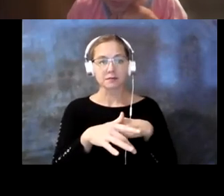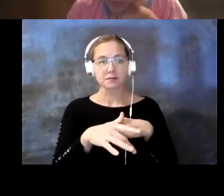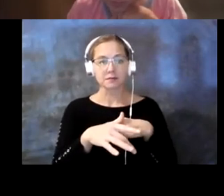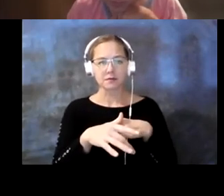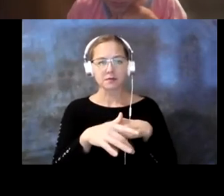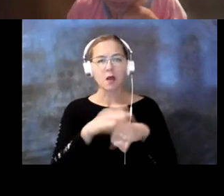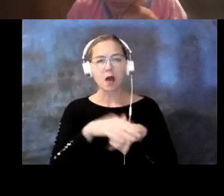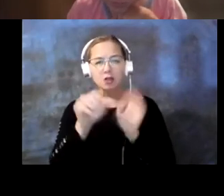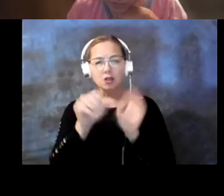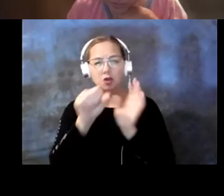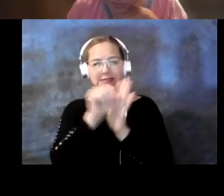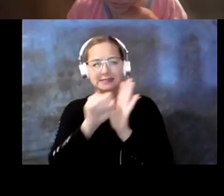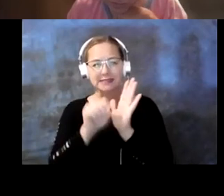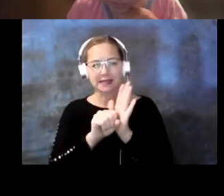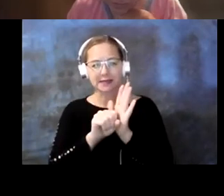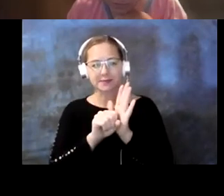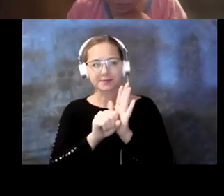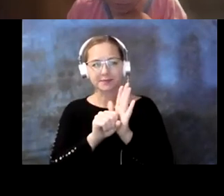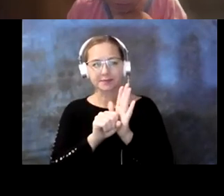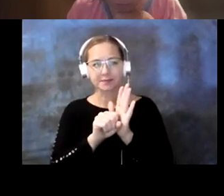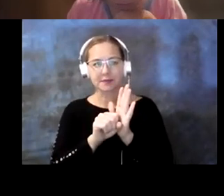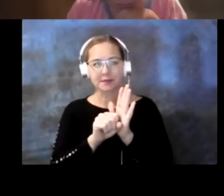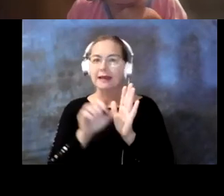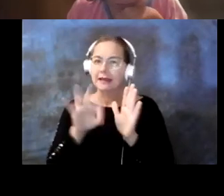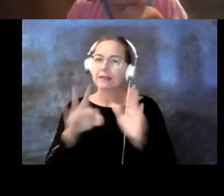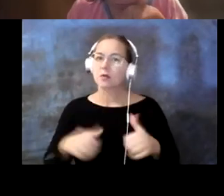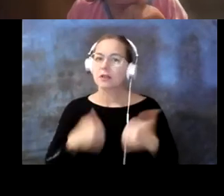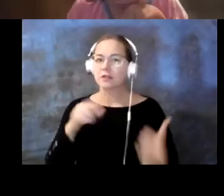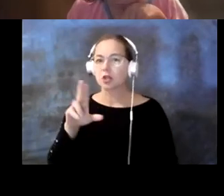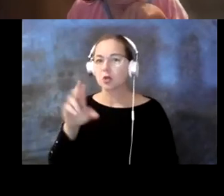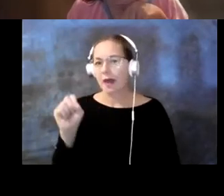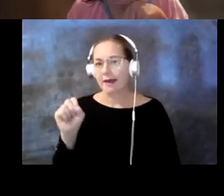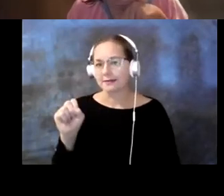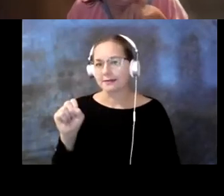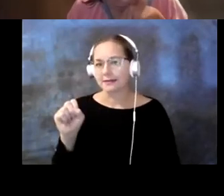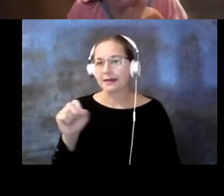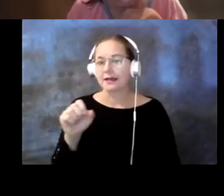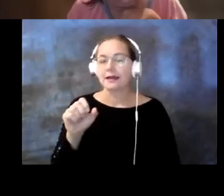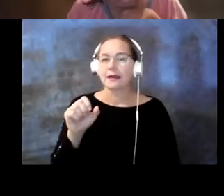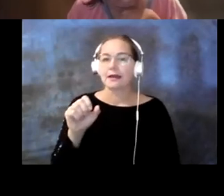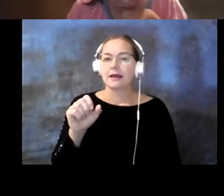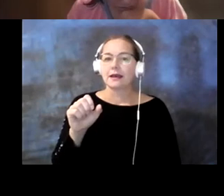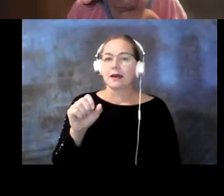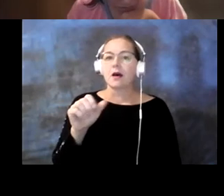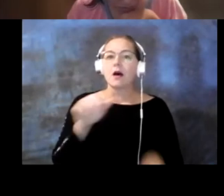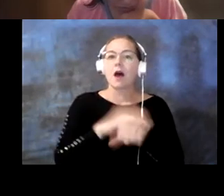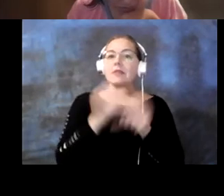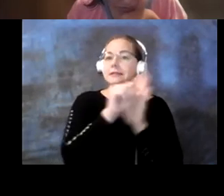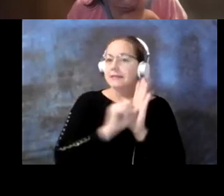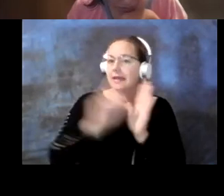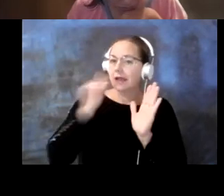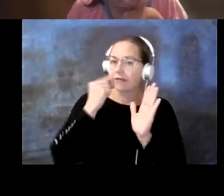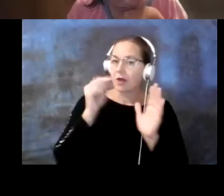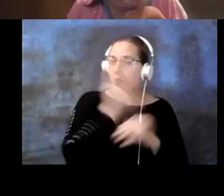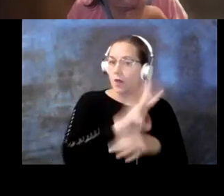state's, if you're in the United States, the state government websites, usually from the medical